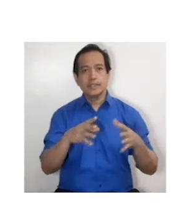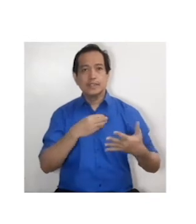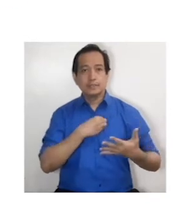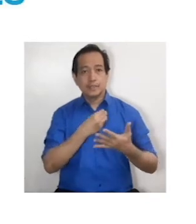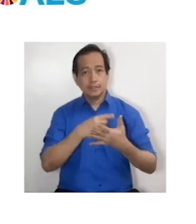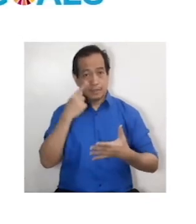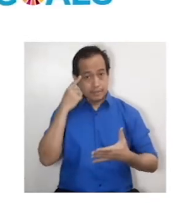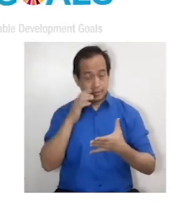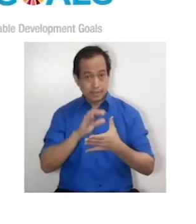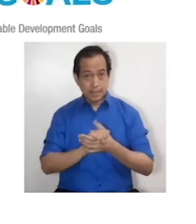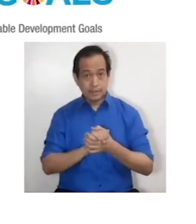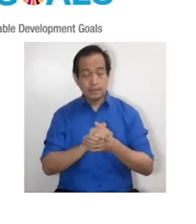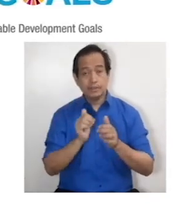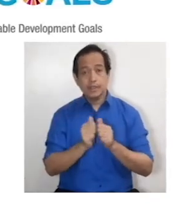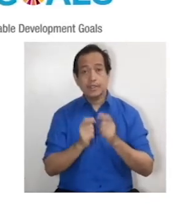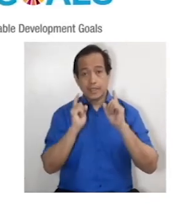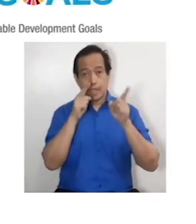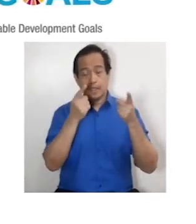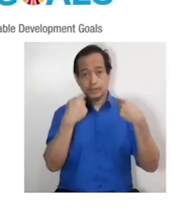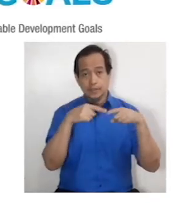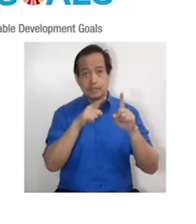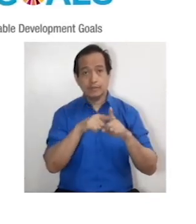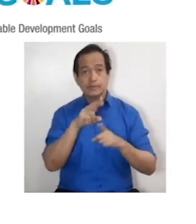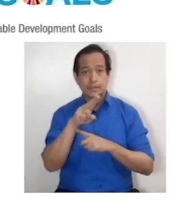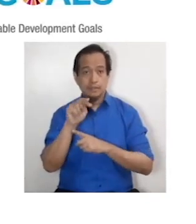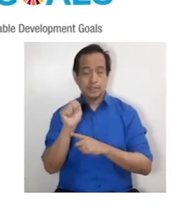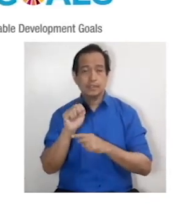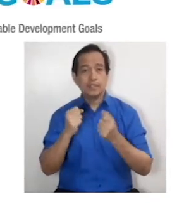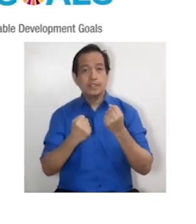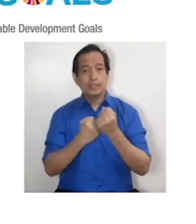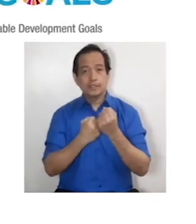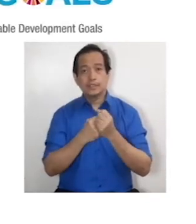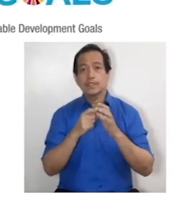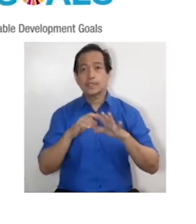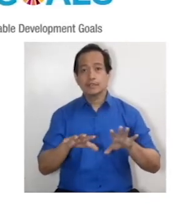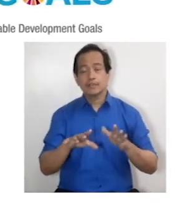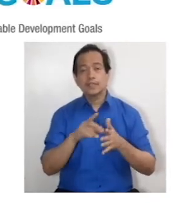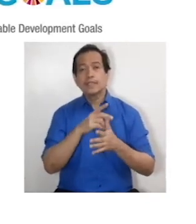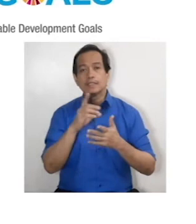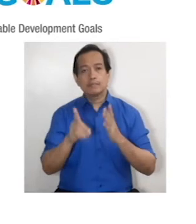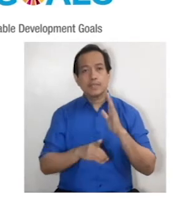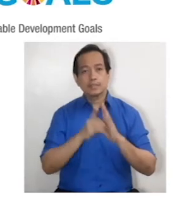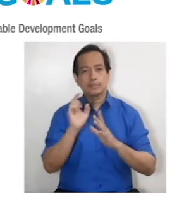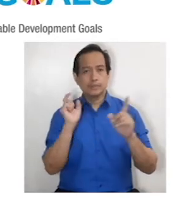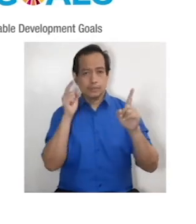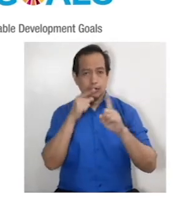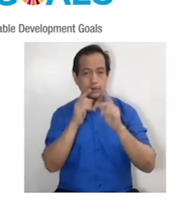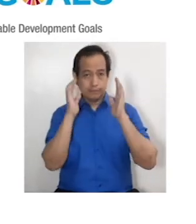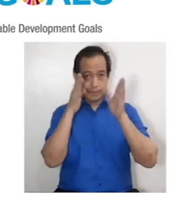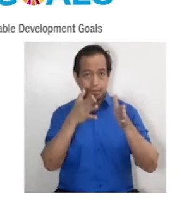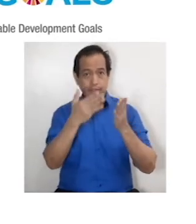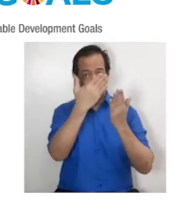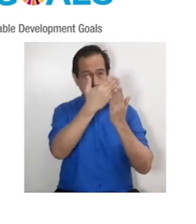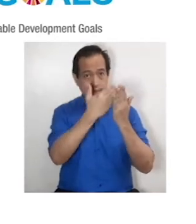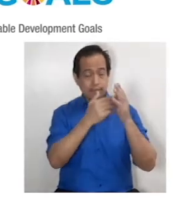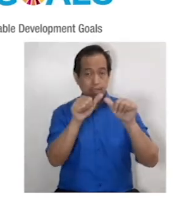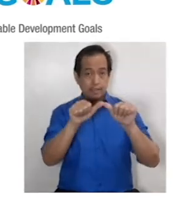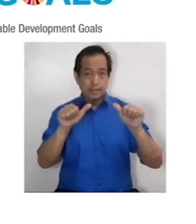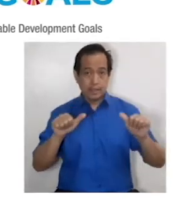philanthropic thrusts with an eye towards United Nations Sustainable Development Goals, focusing on the following